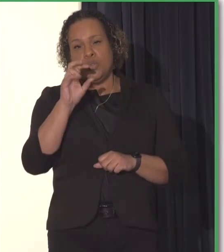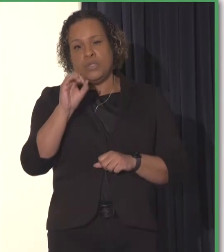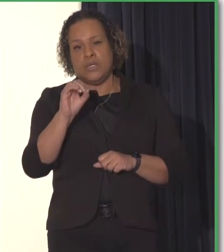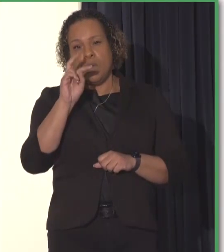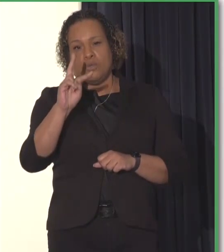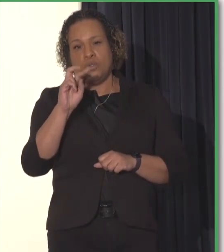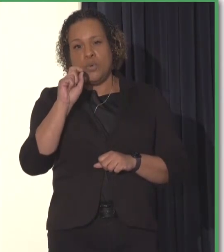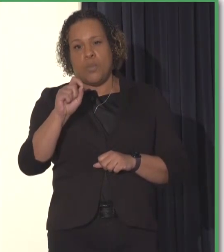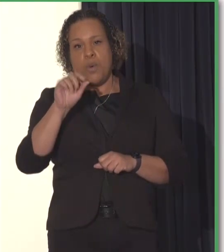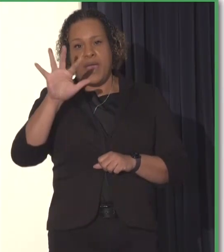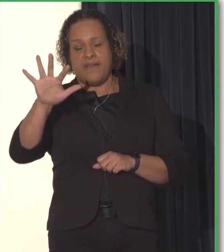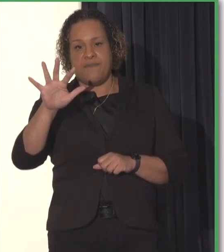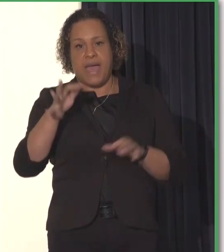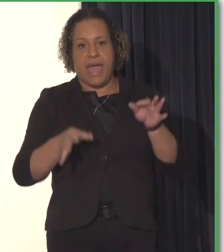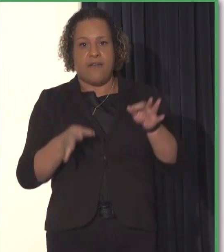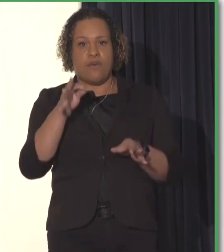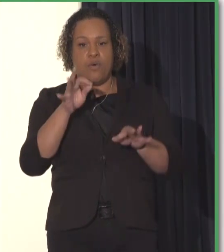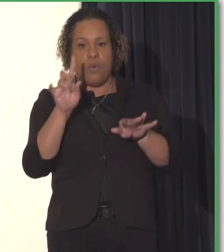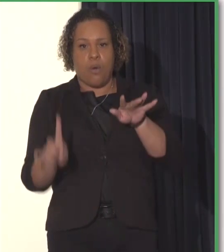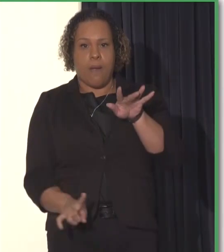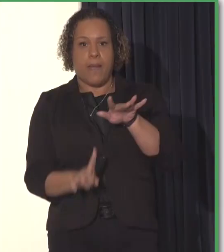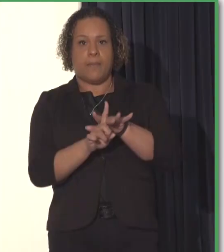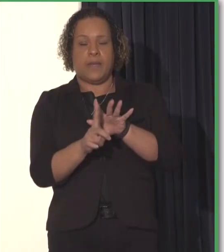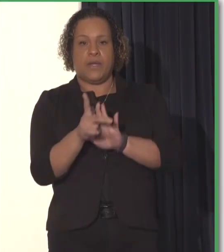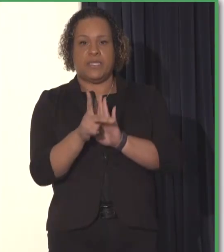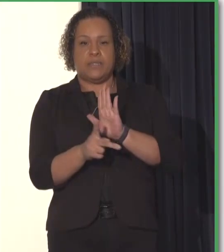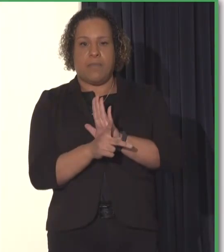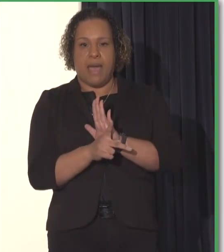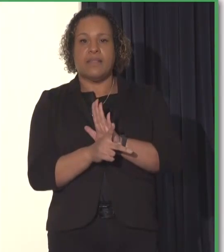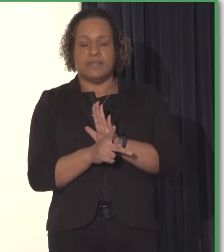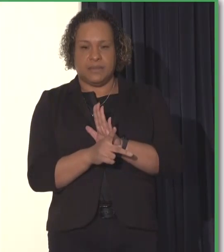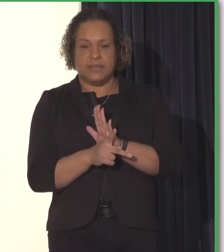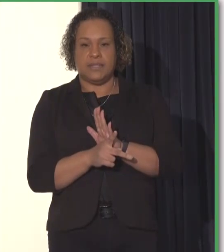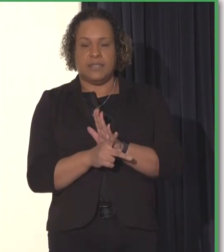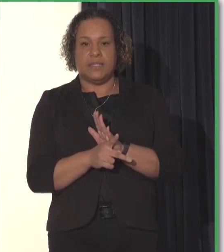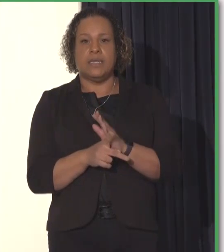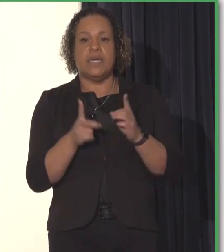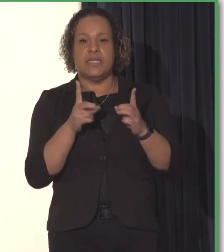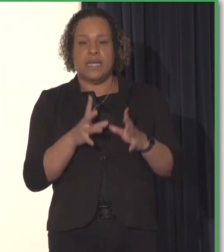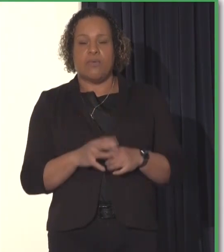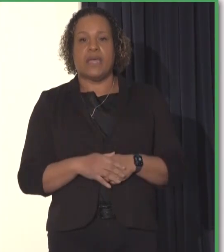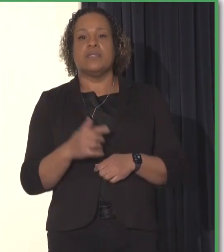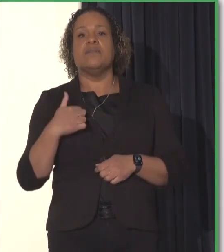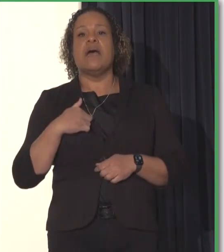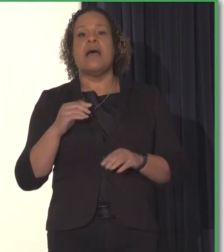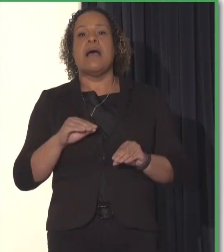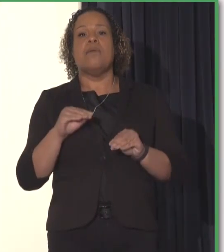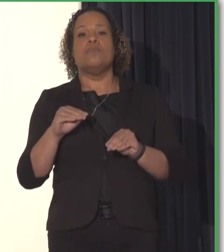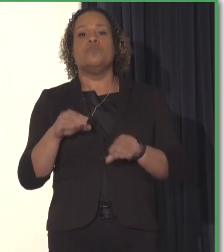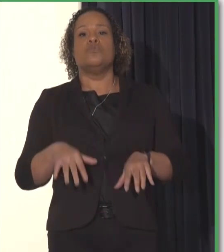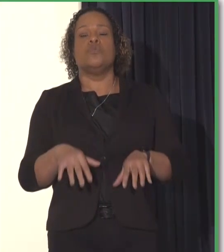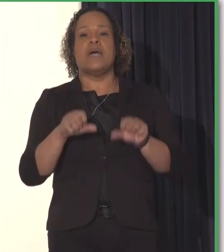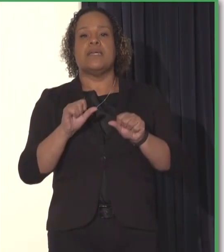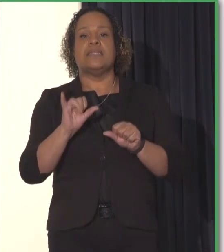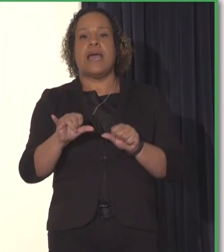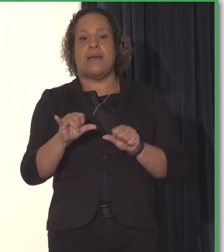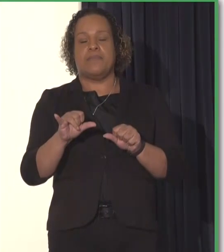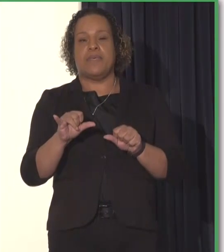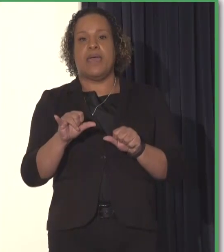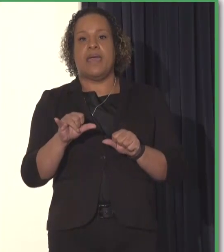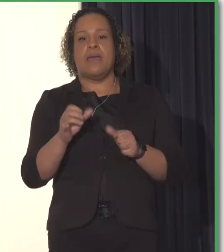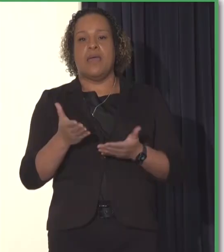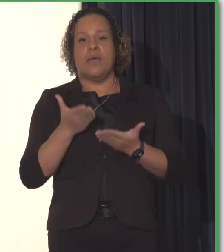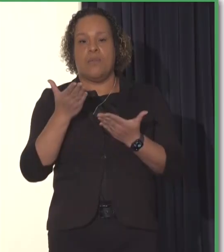202.5 Court Appearances Policy Directive. I move to adopt that motion. That has been thoroughly reviewed as